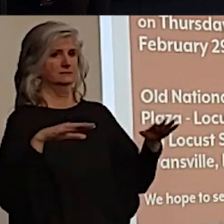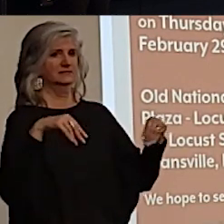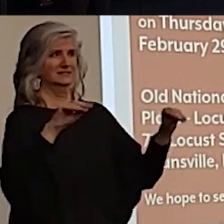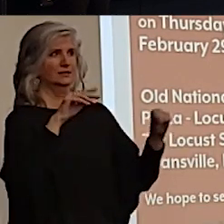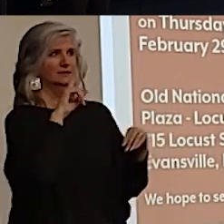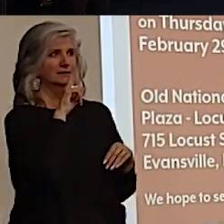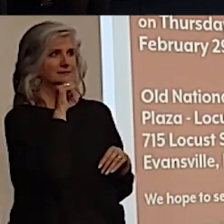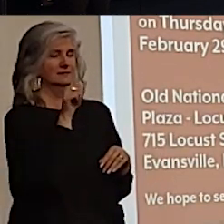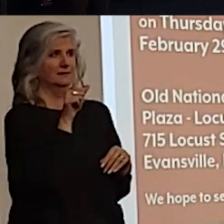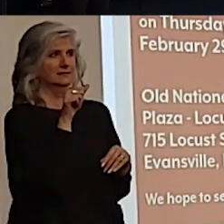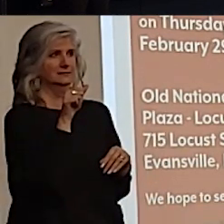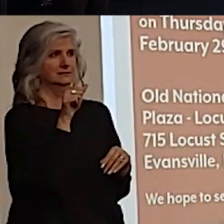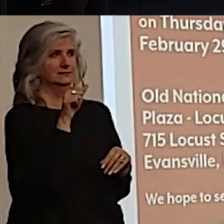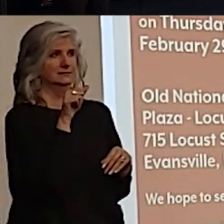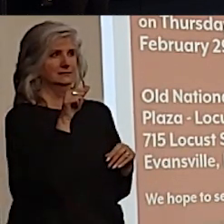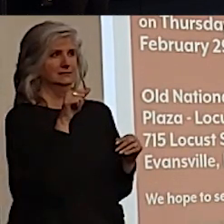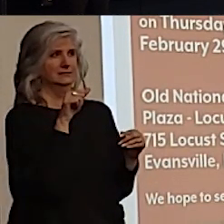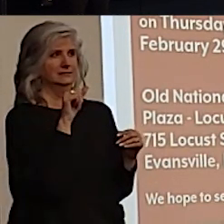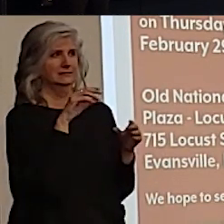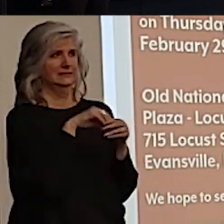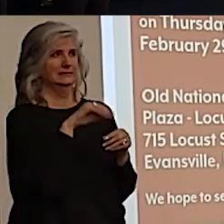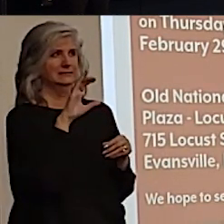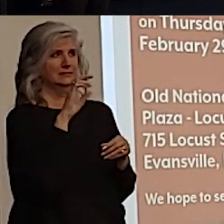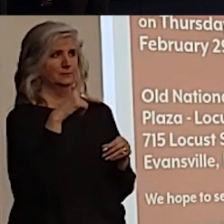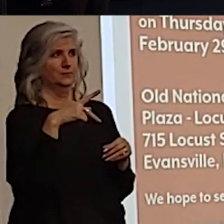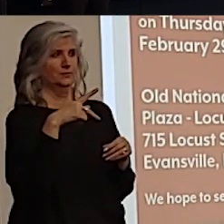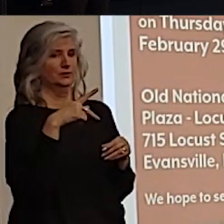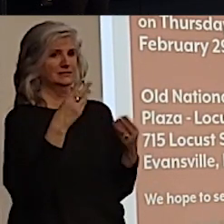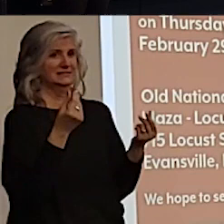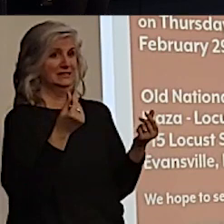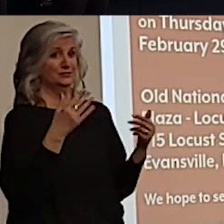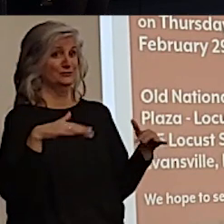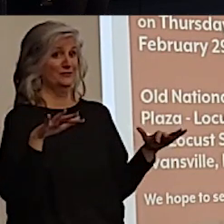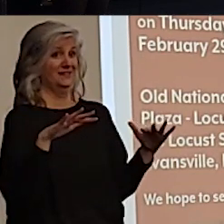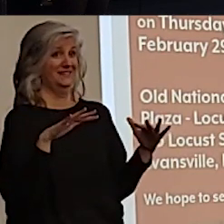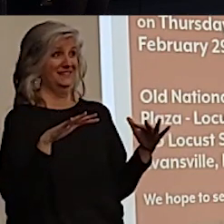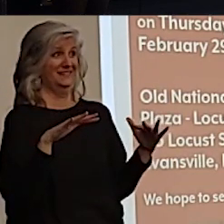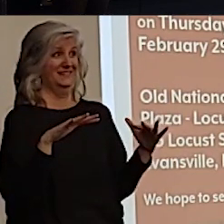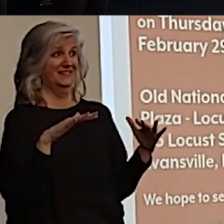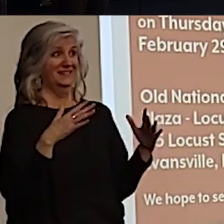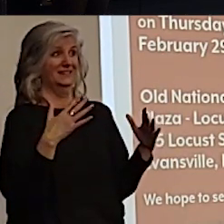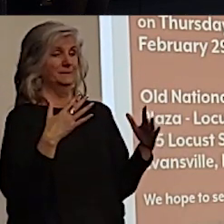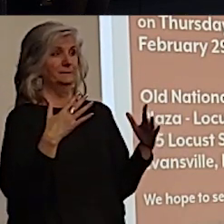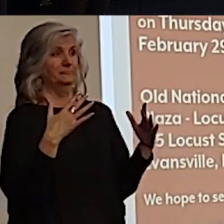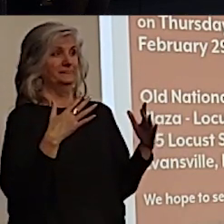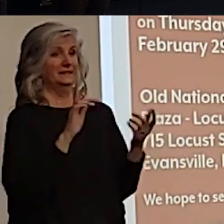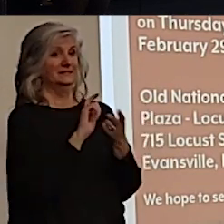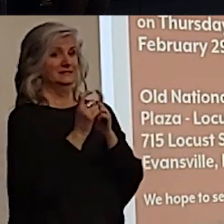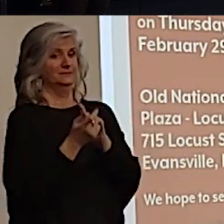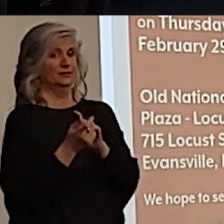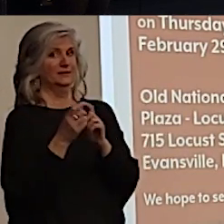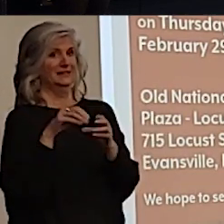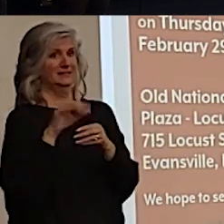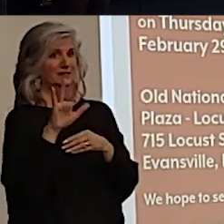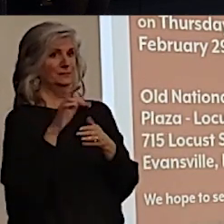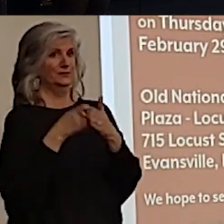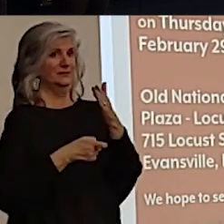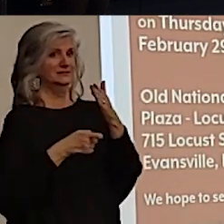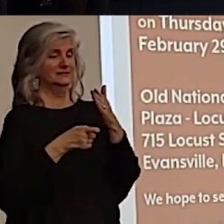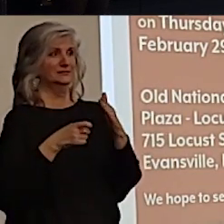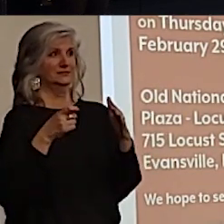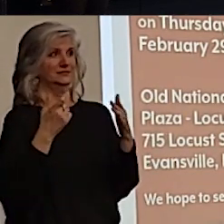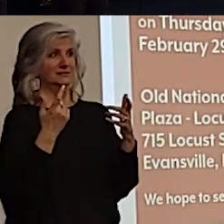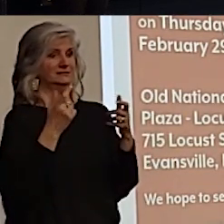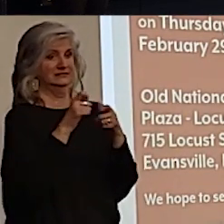not in CenterPoint's territory. And the disparity in those prices could tear